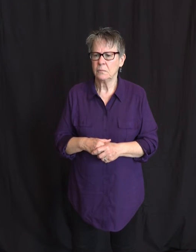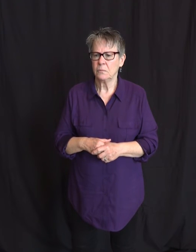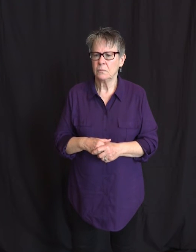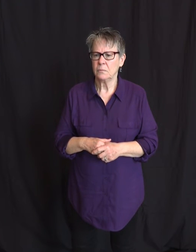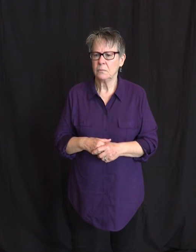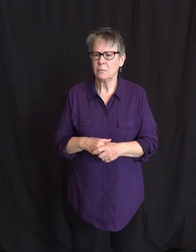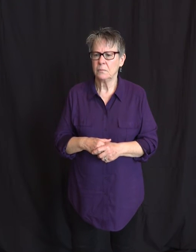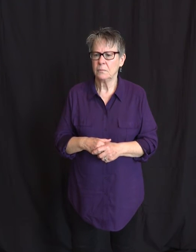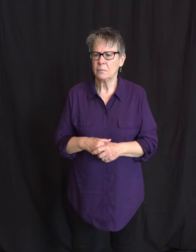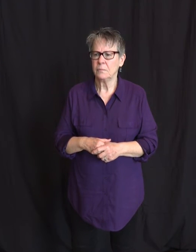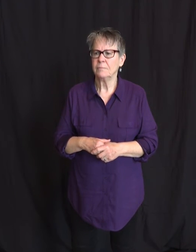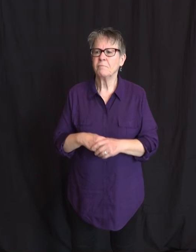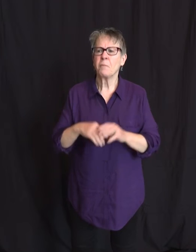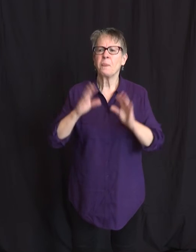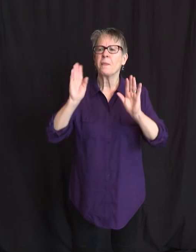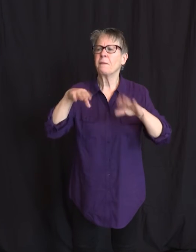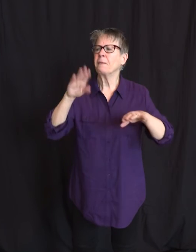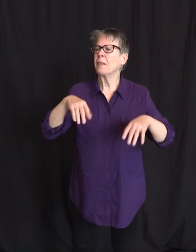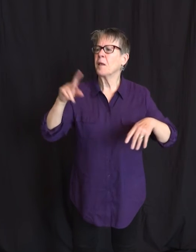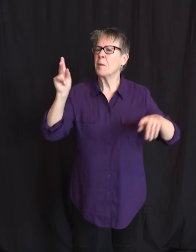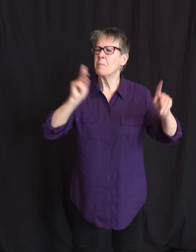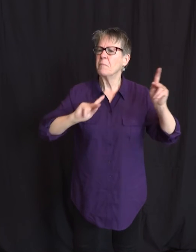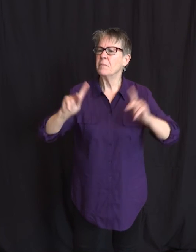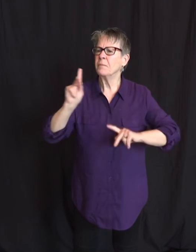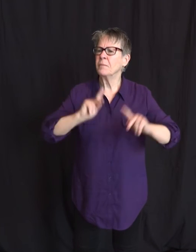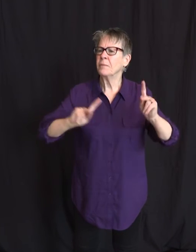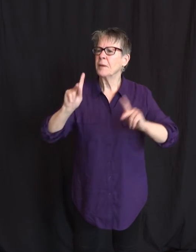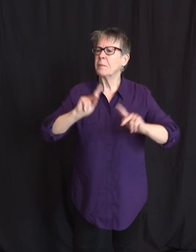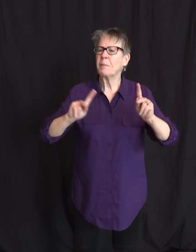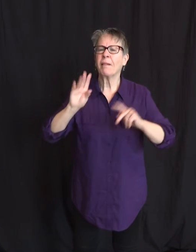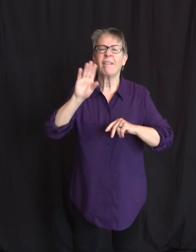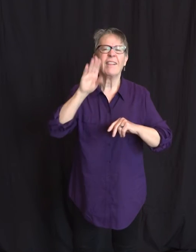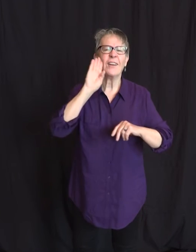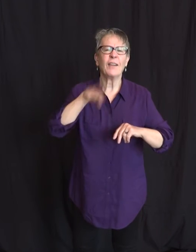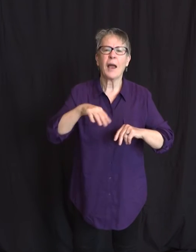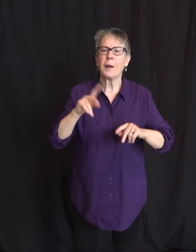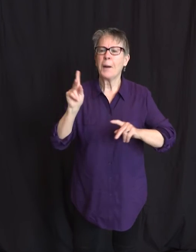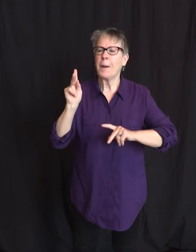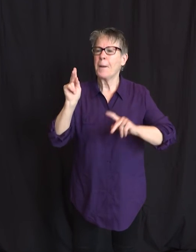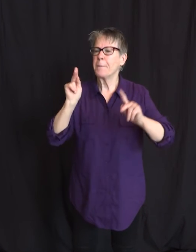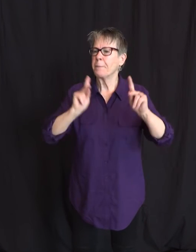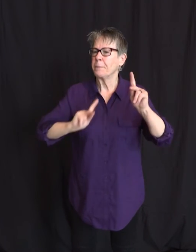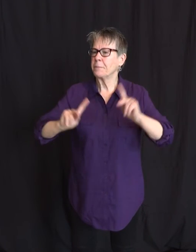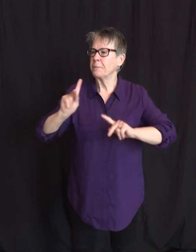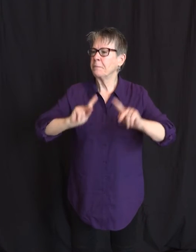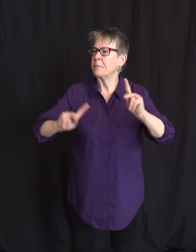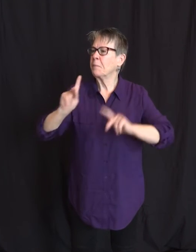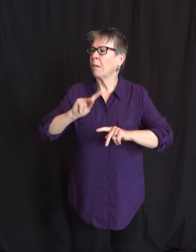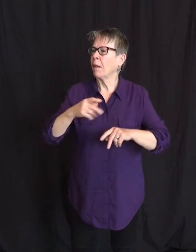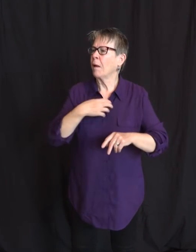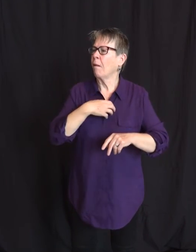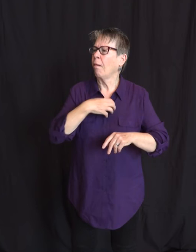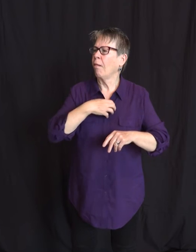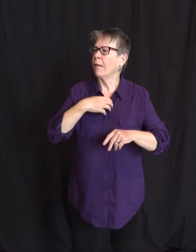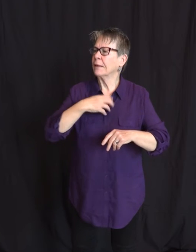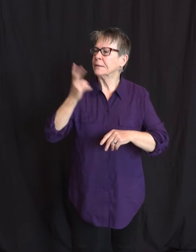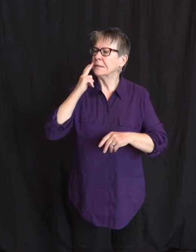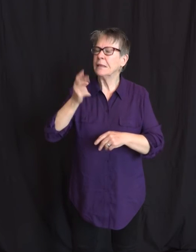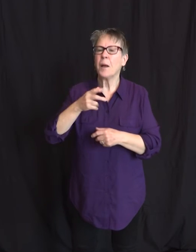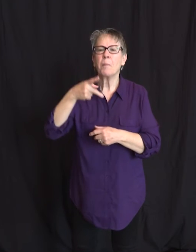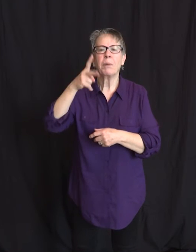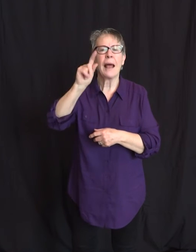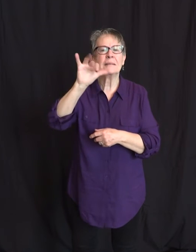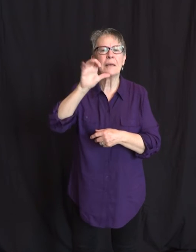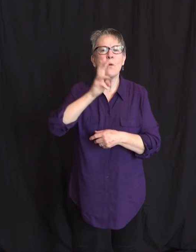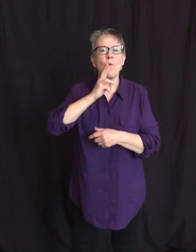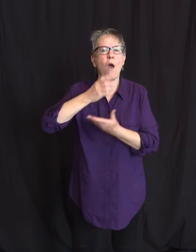companies have come forward, and what are they offering in terms of contact tracing or other expertise? And